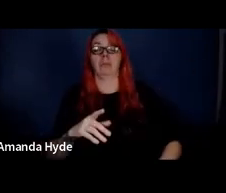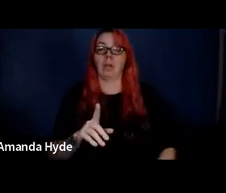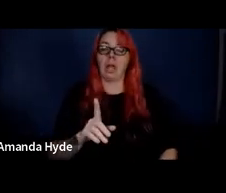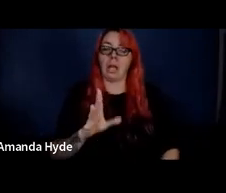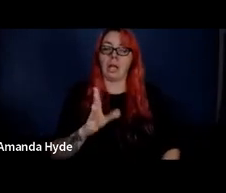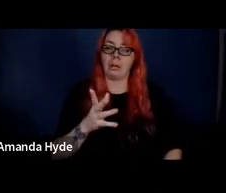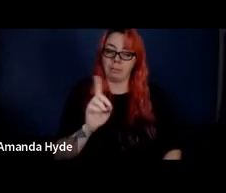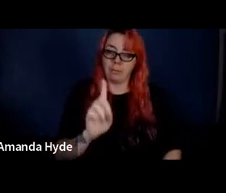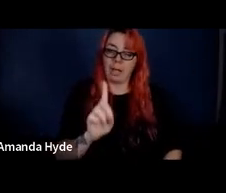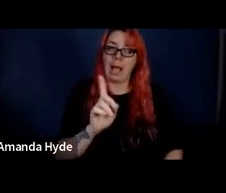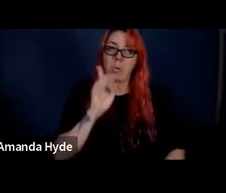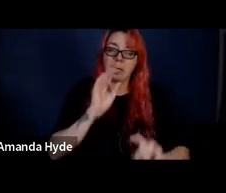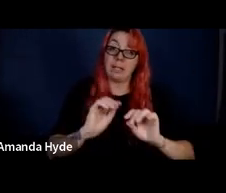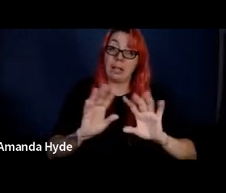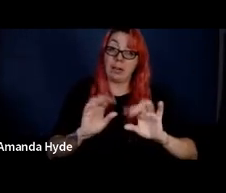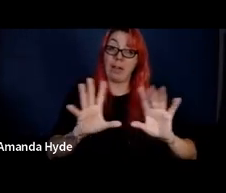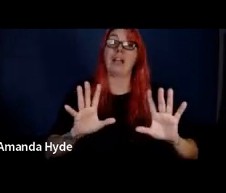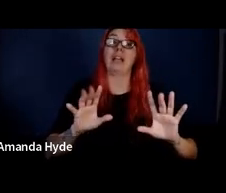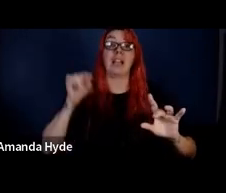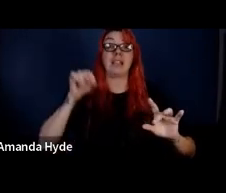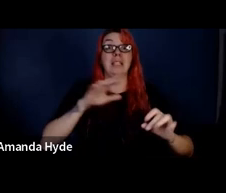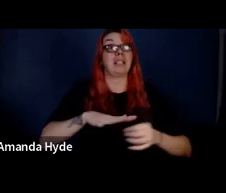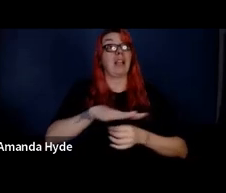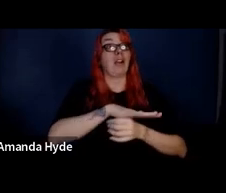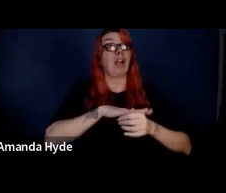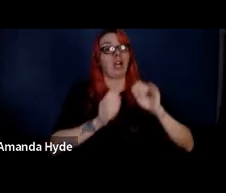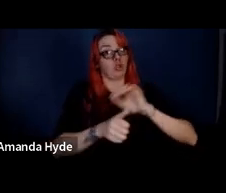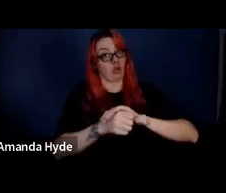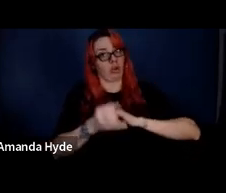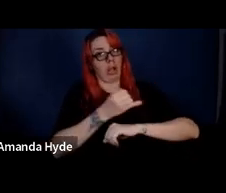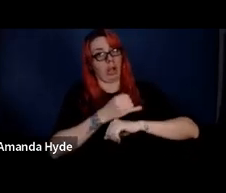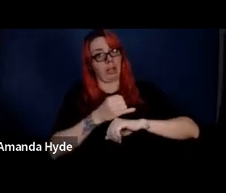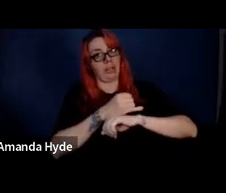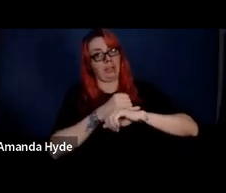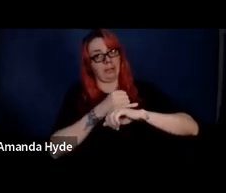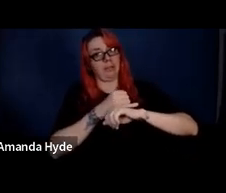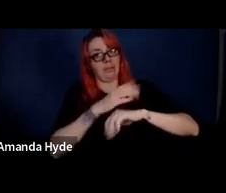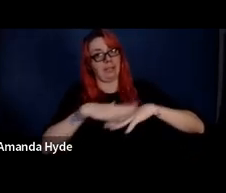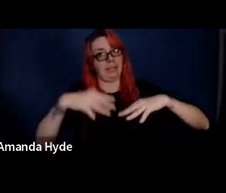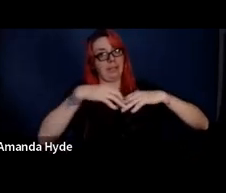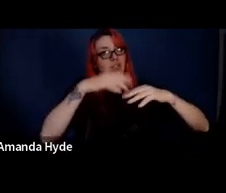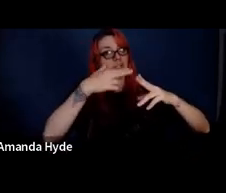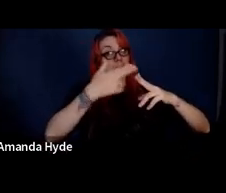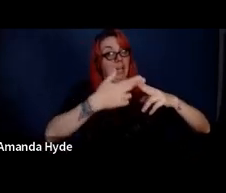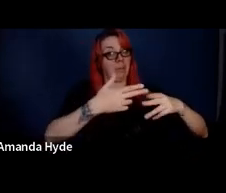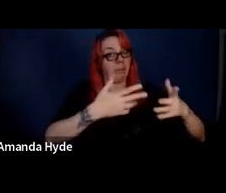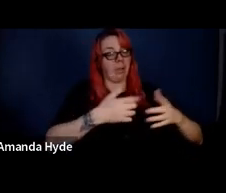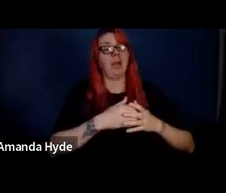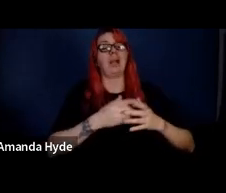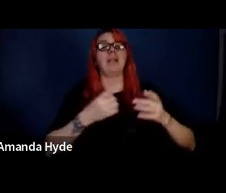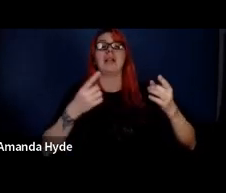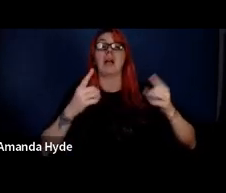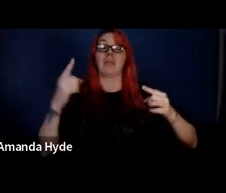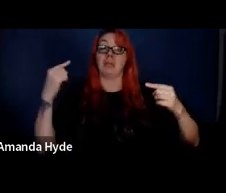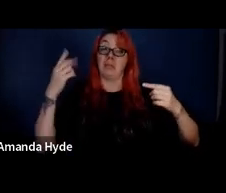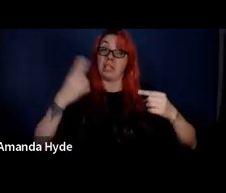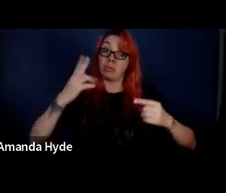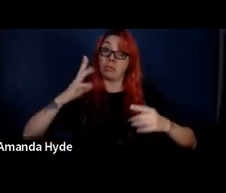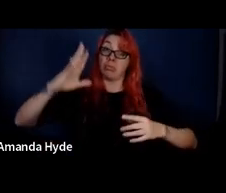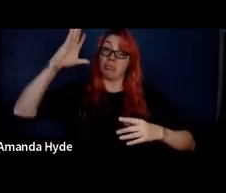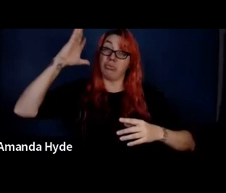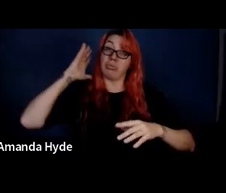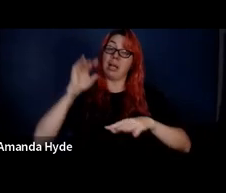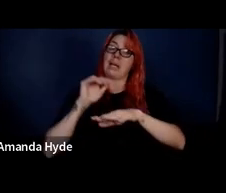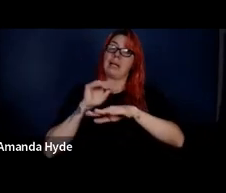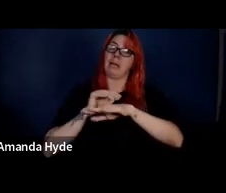call this landscape, that, particularly the English, were very anxious about maintaining a purist idea